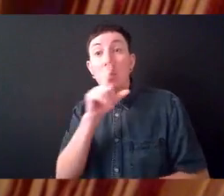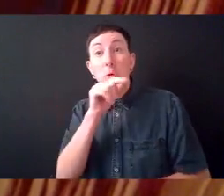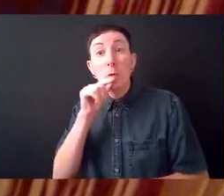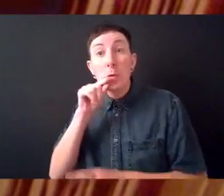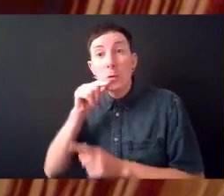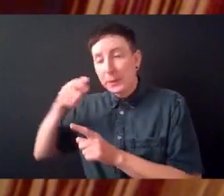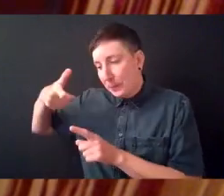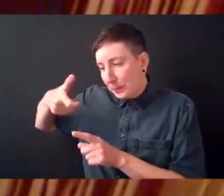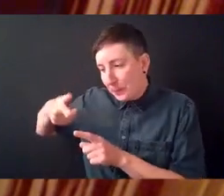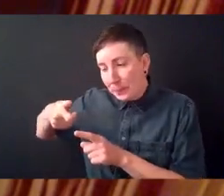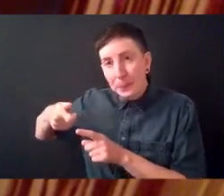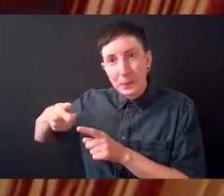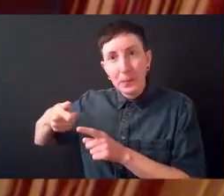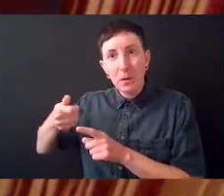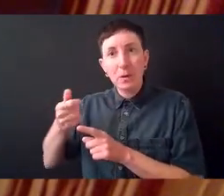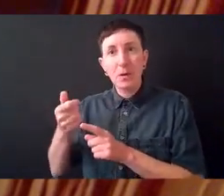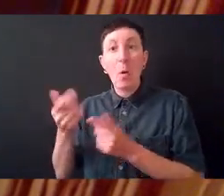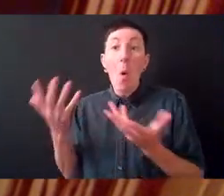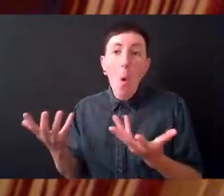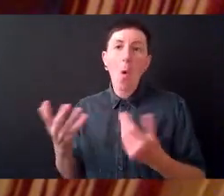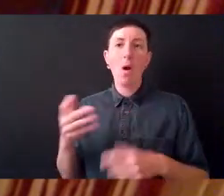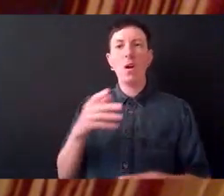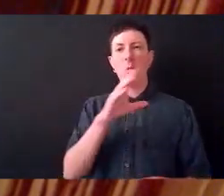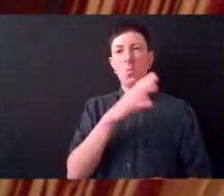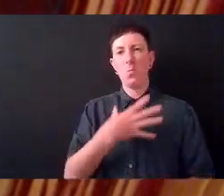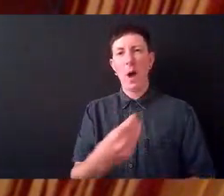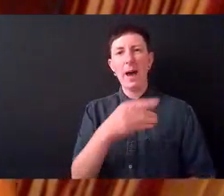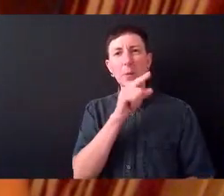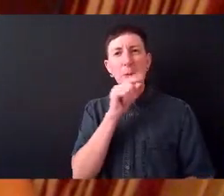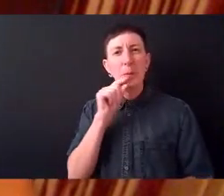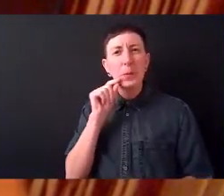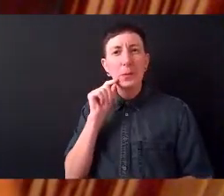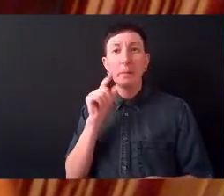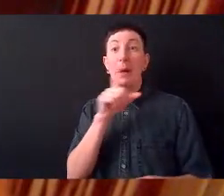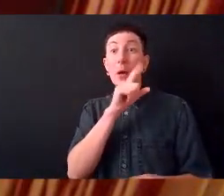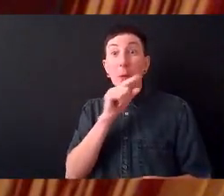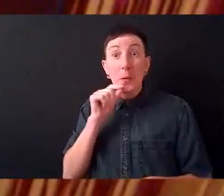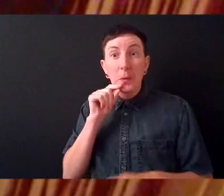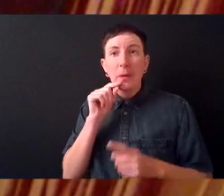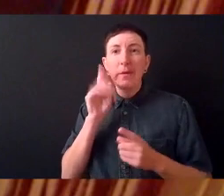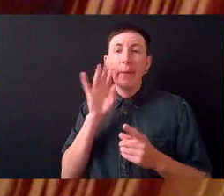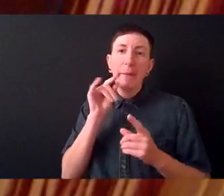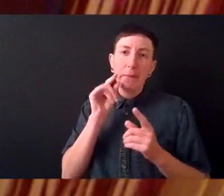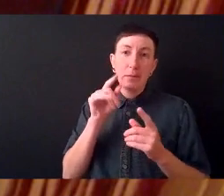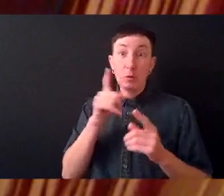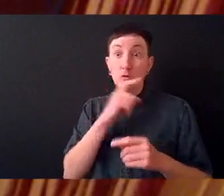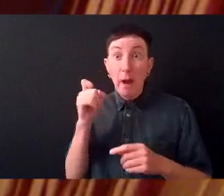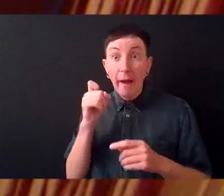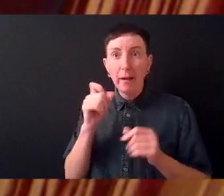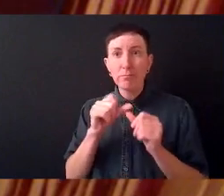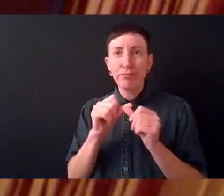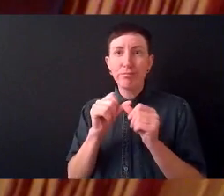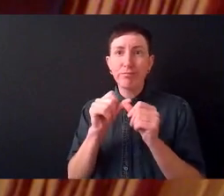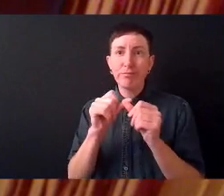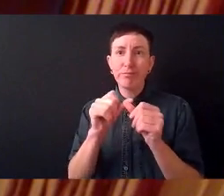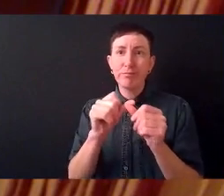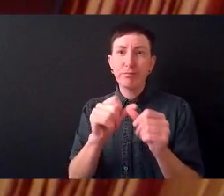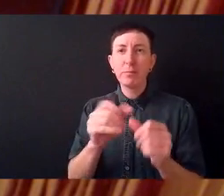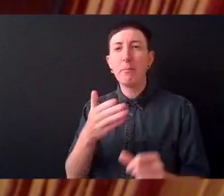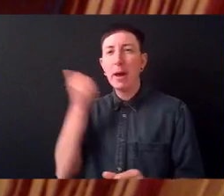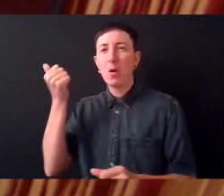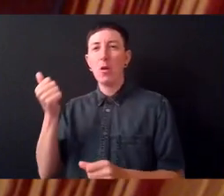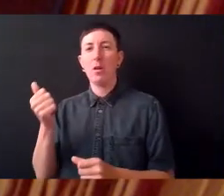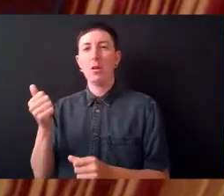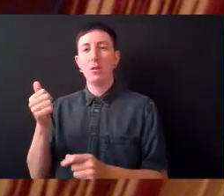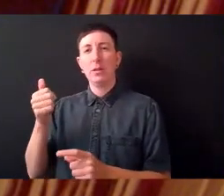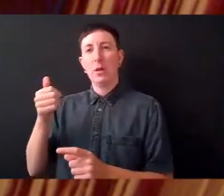I find that you can also use wet glue. It'll just take you a long time to dry it. I wrote paper twice. I'm